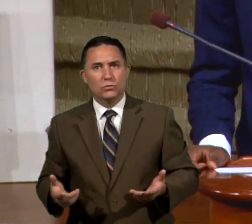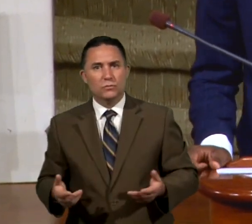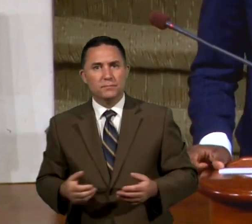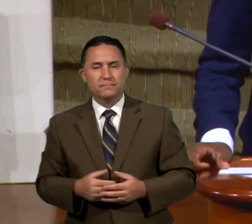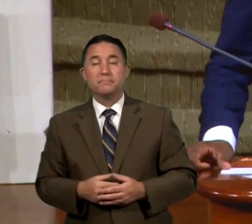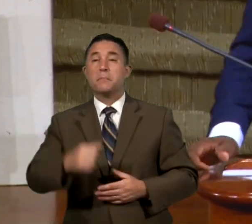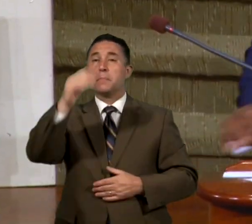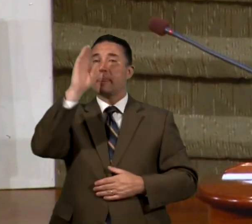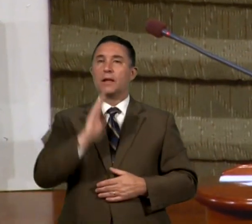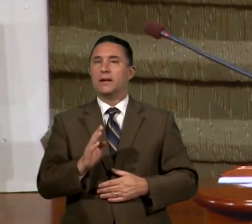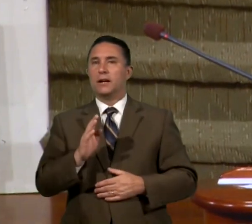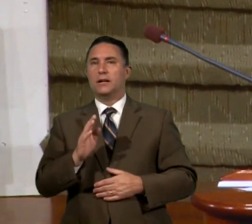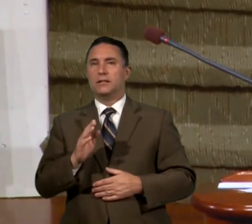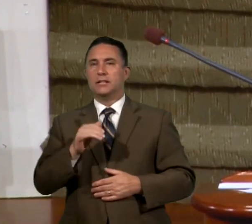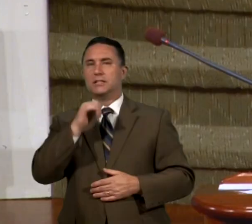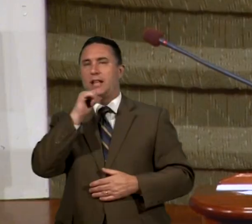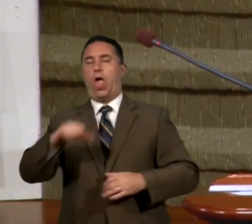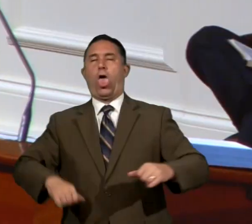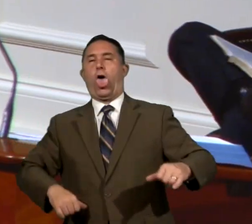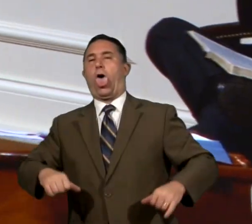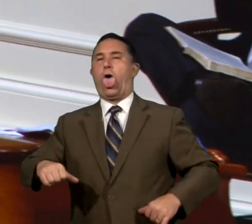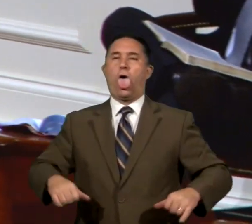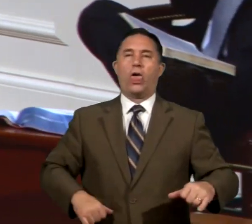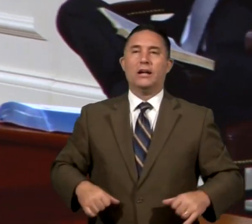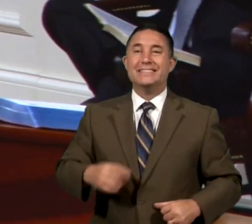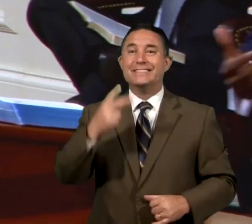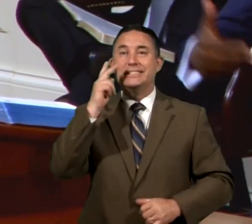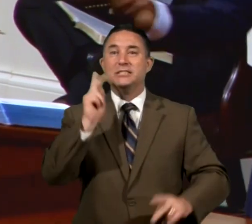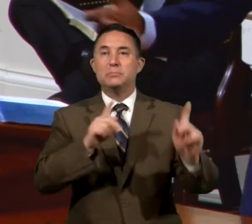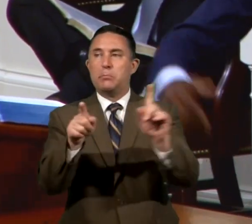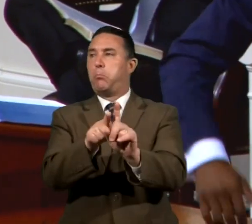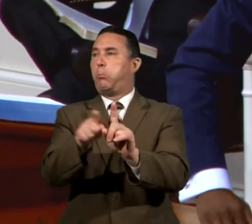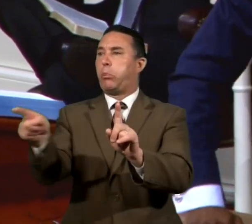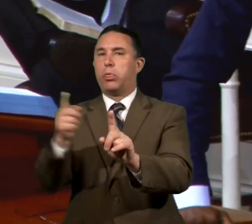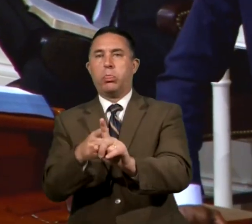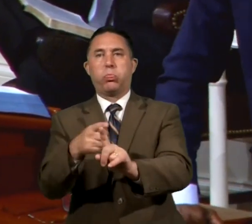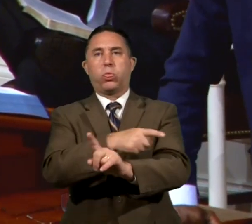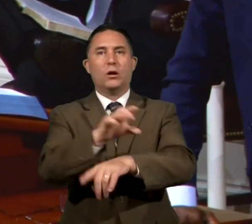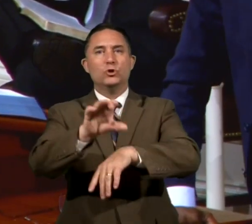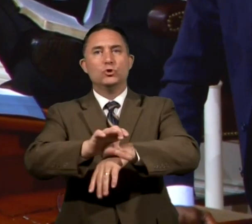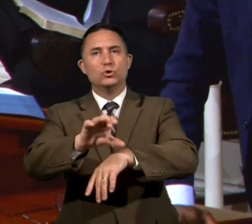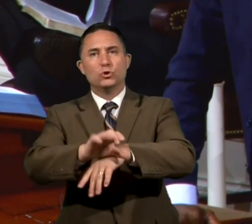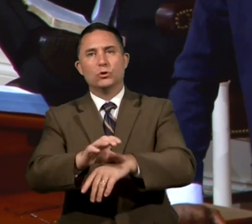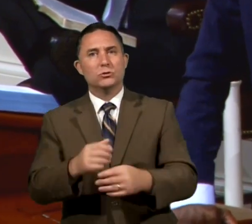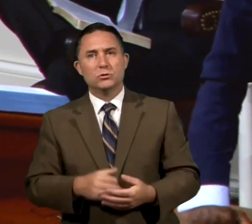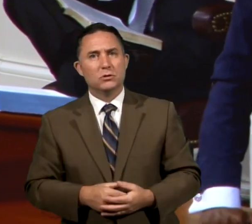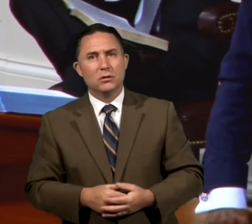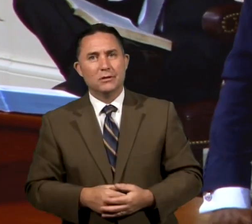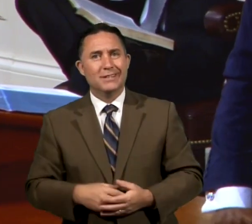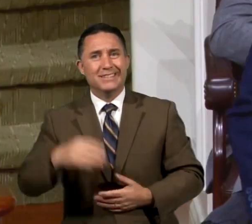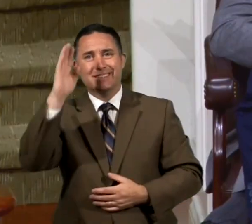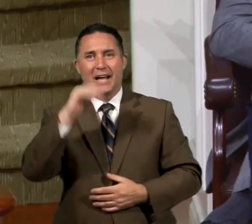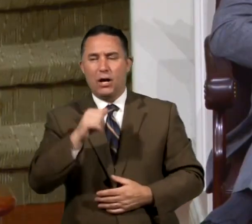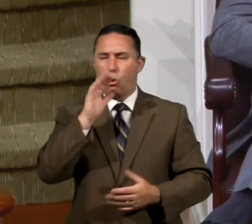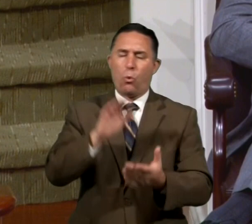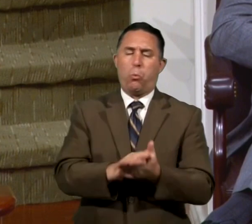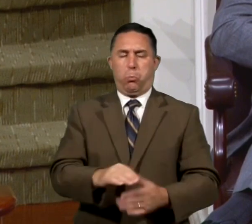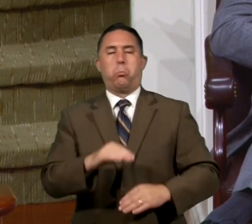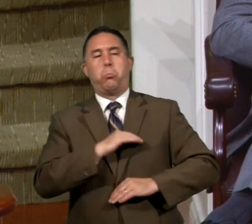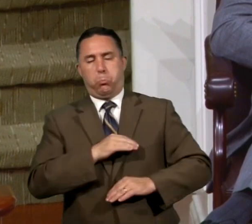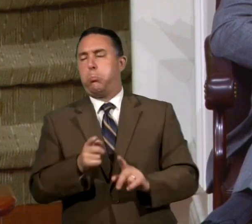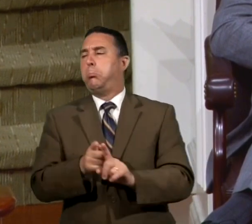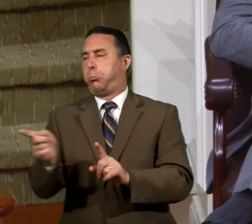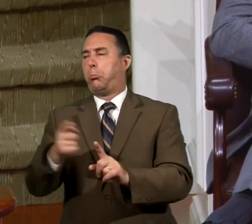You know, God is not glorying when he sees people fall out of church. God is not satisfied with